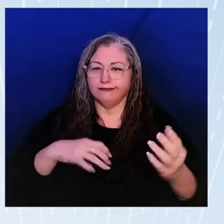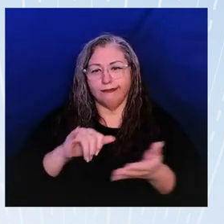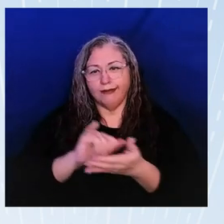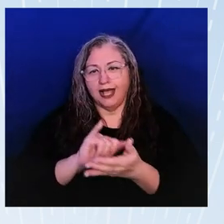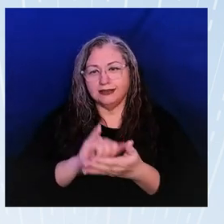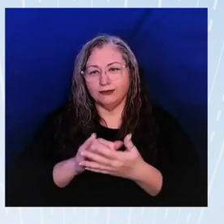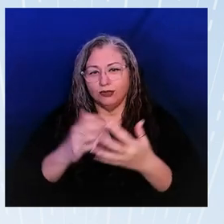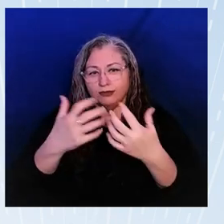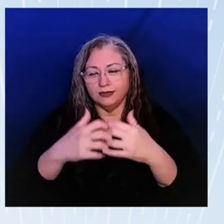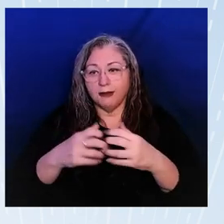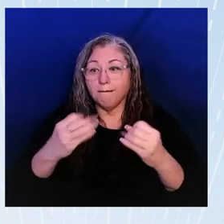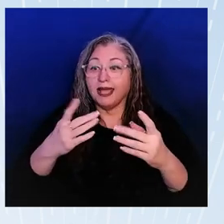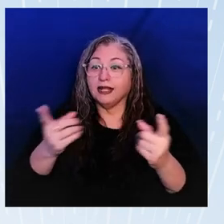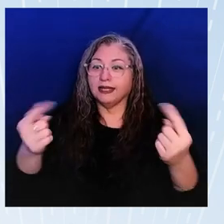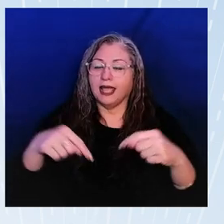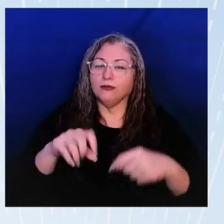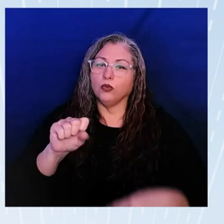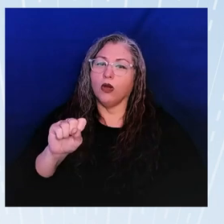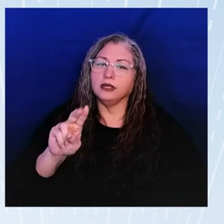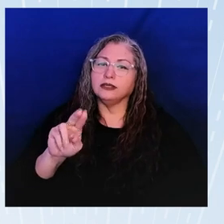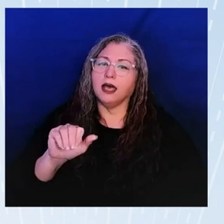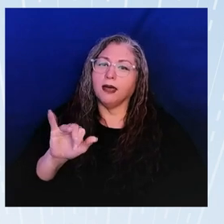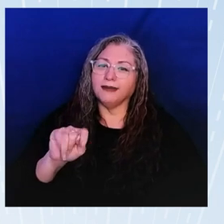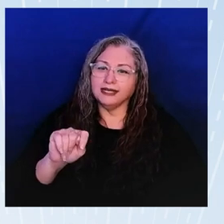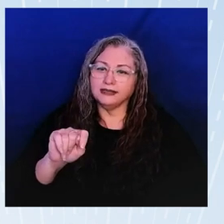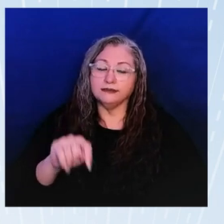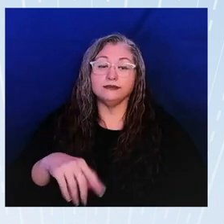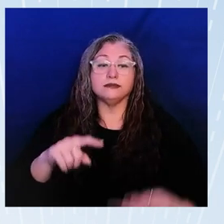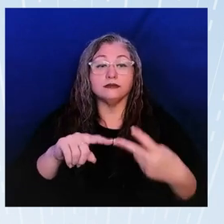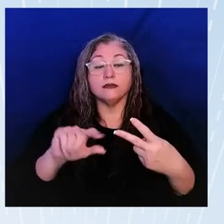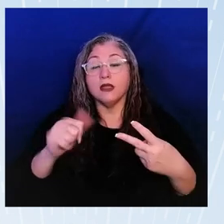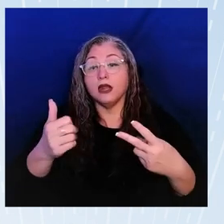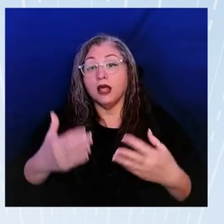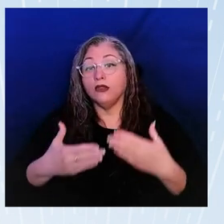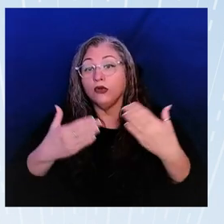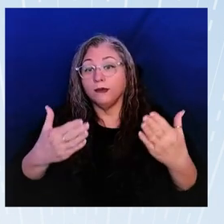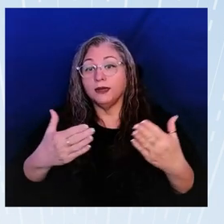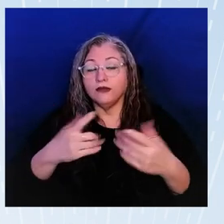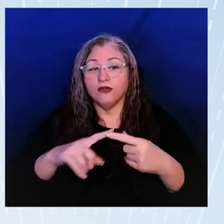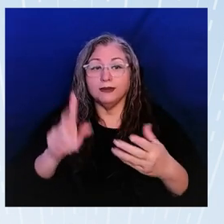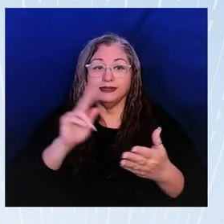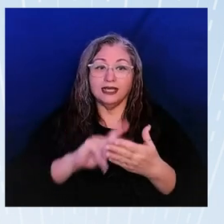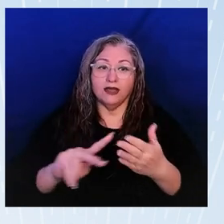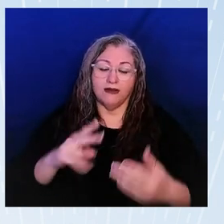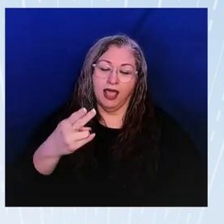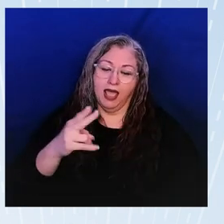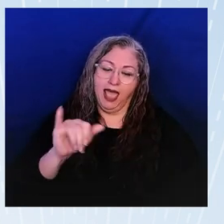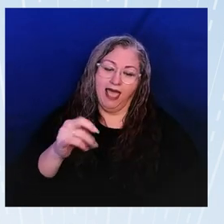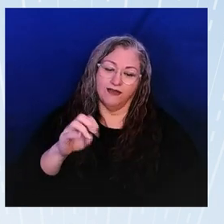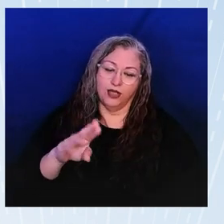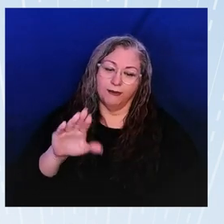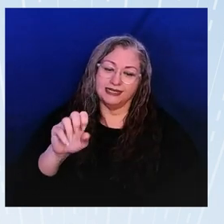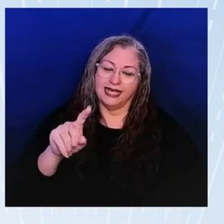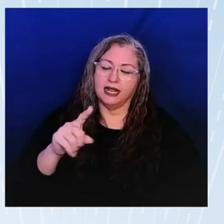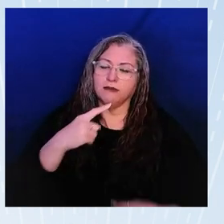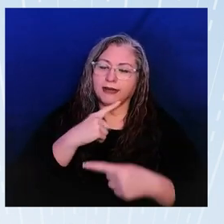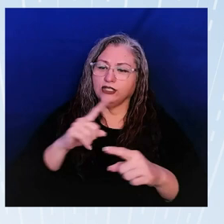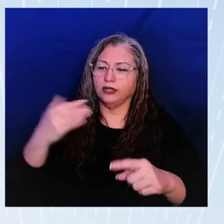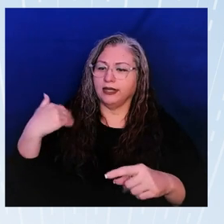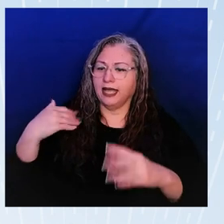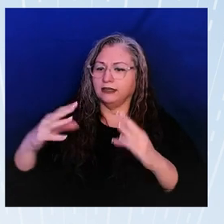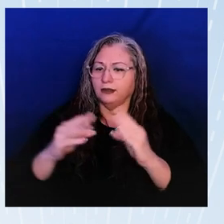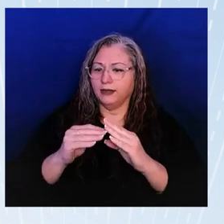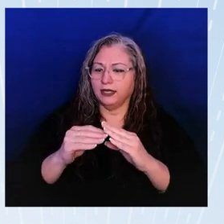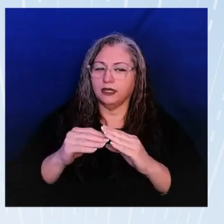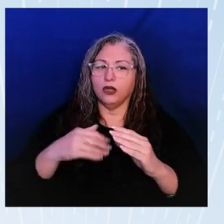present at our summits. Another recommendation from the commission that Secretary Javier Becerra mentioned during our last meeting is we are going to be